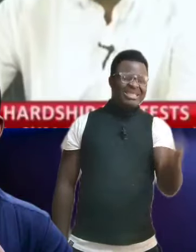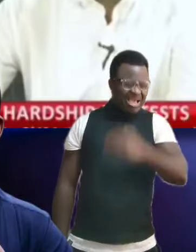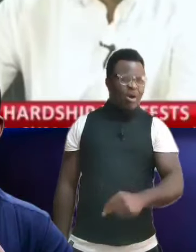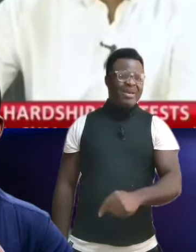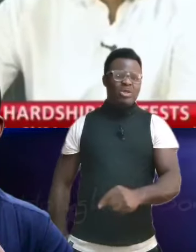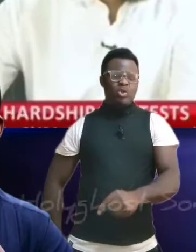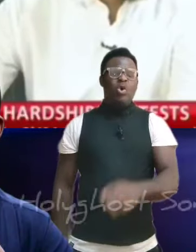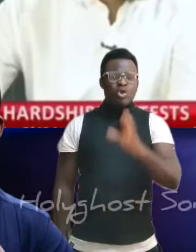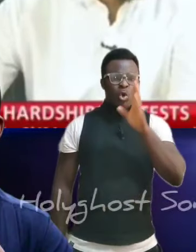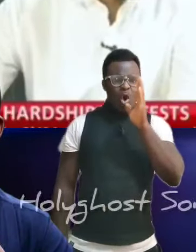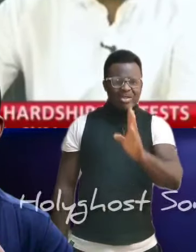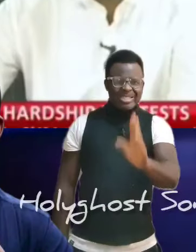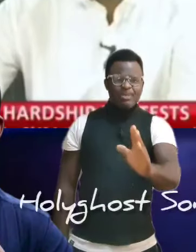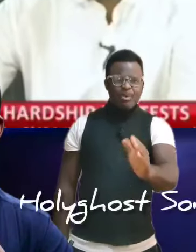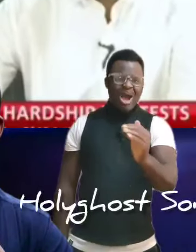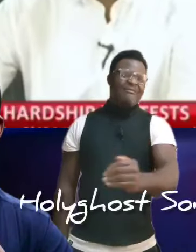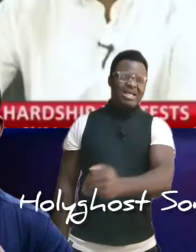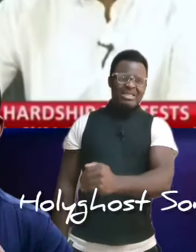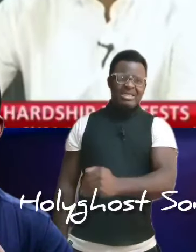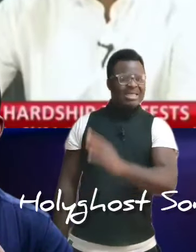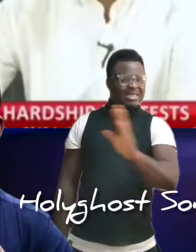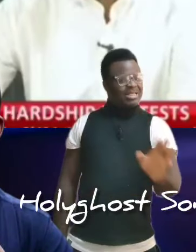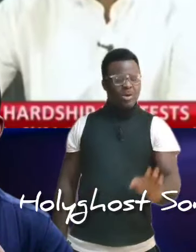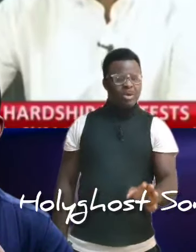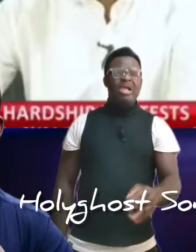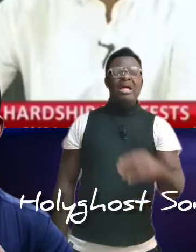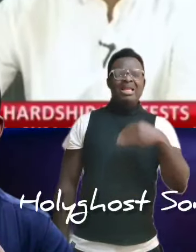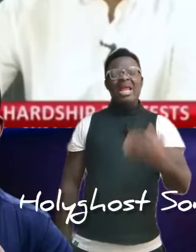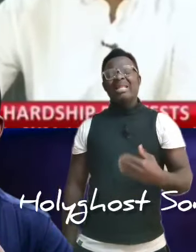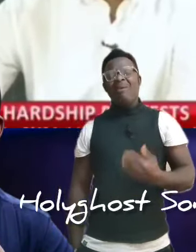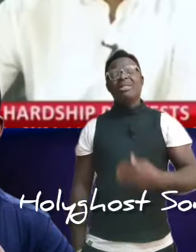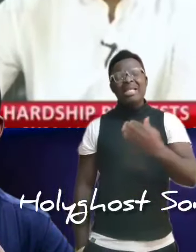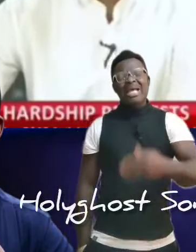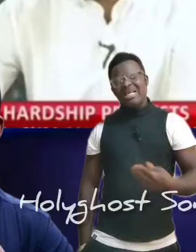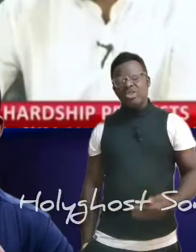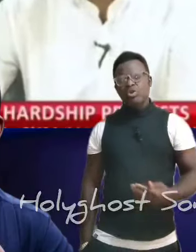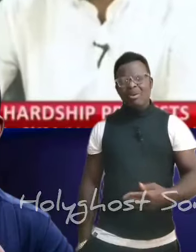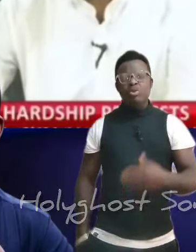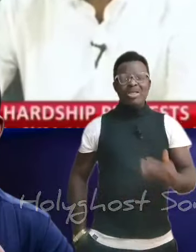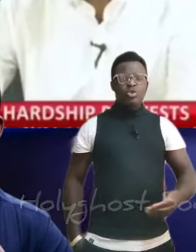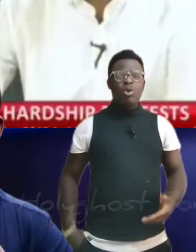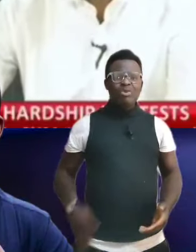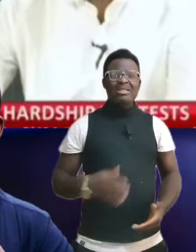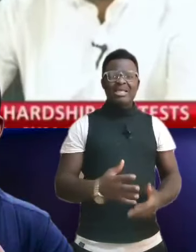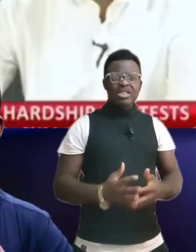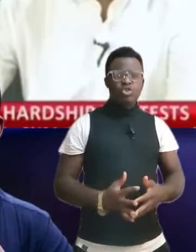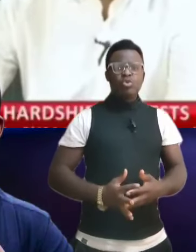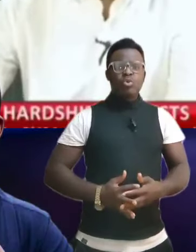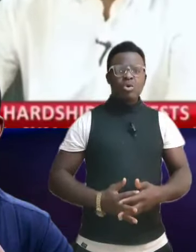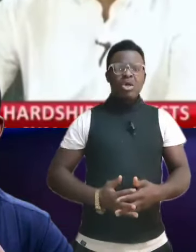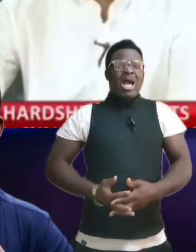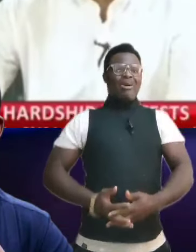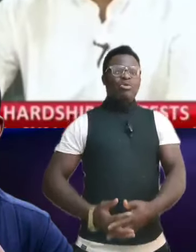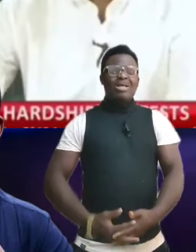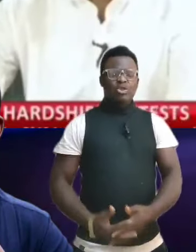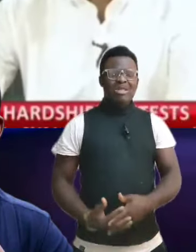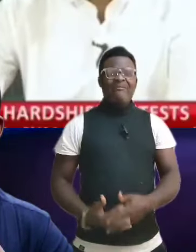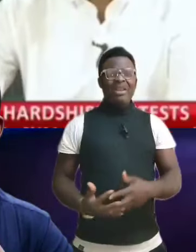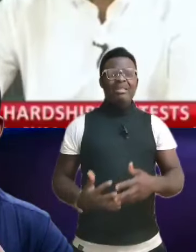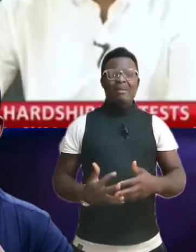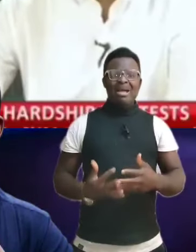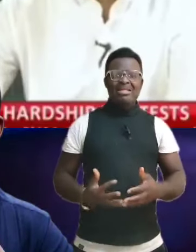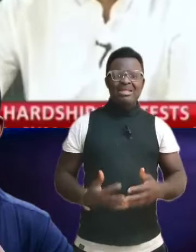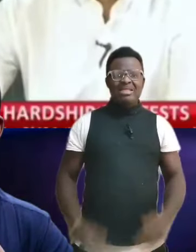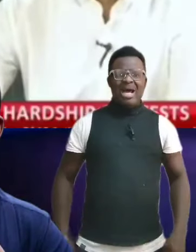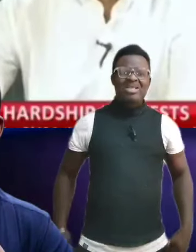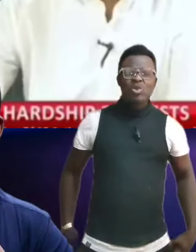Yesterday in church, was arrested in church. Members of the church resisted and said, why will you arrest anybody and even come to the Church of